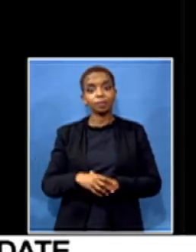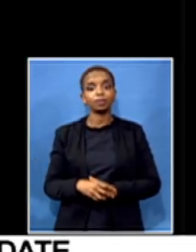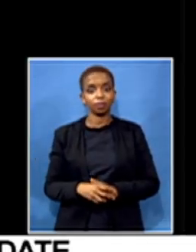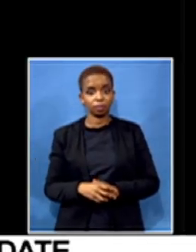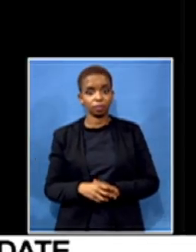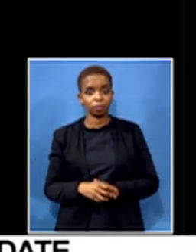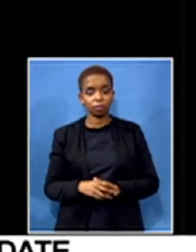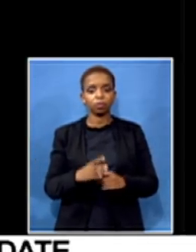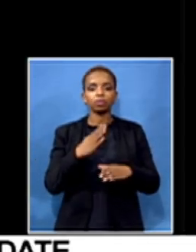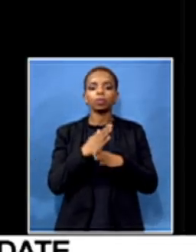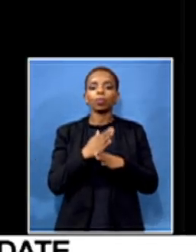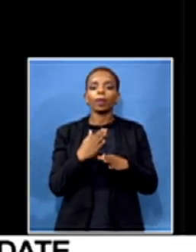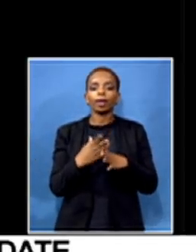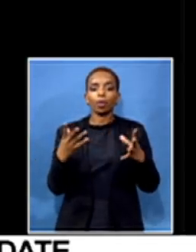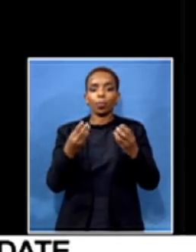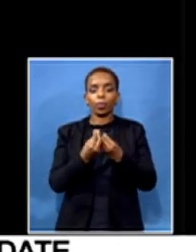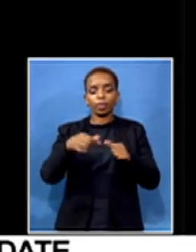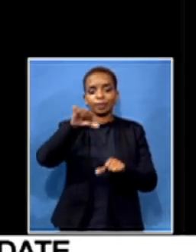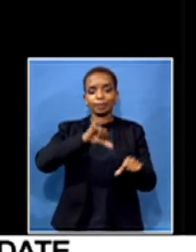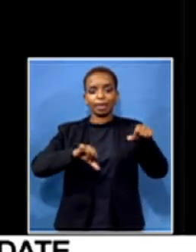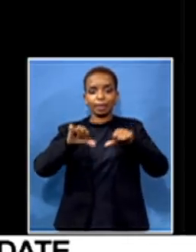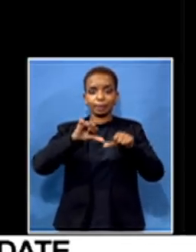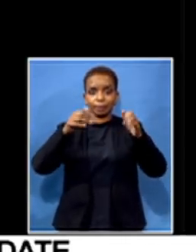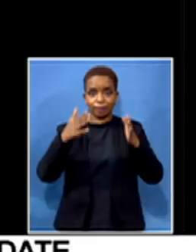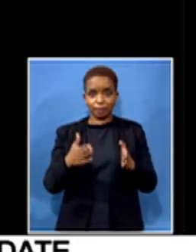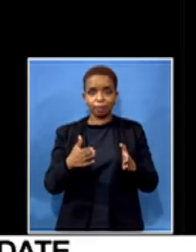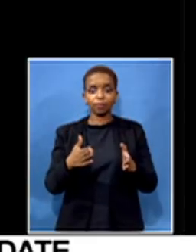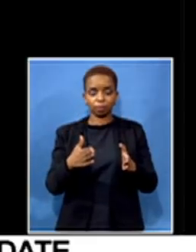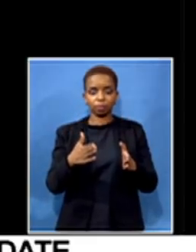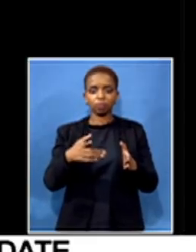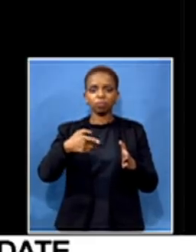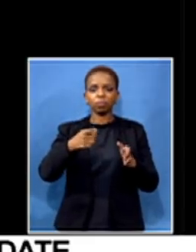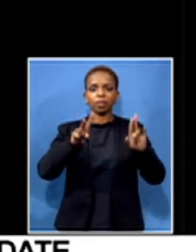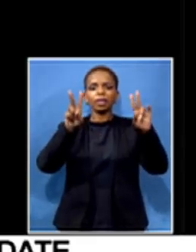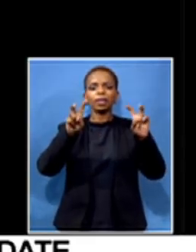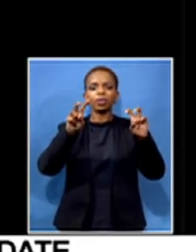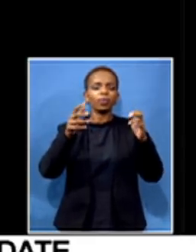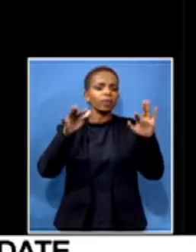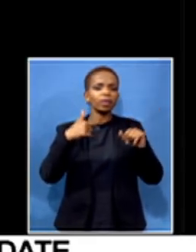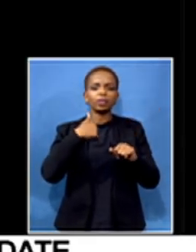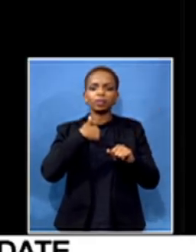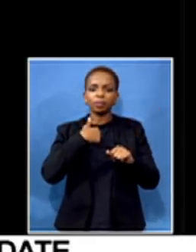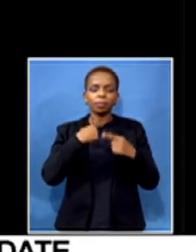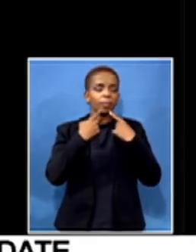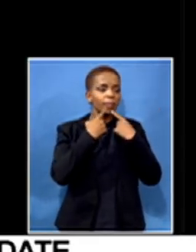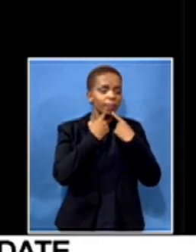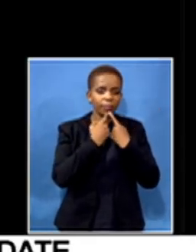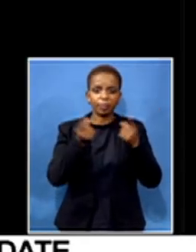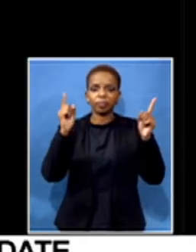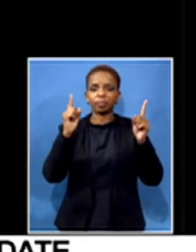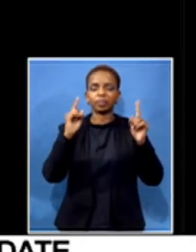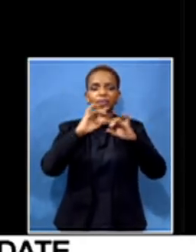working with scientists. Actually, this matter I have clarified in the public arena that we've